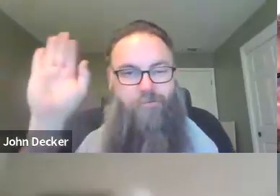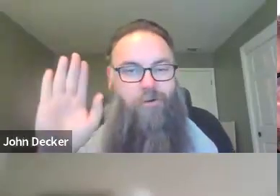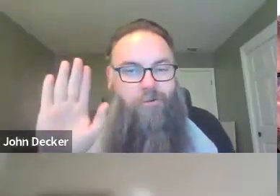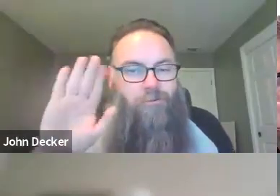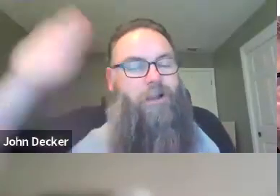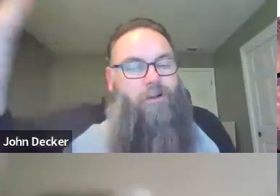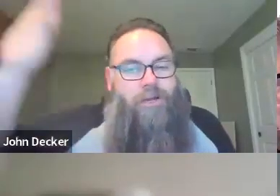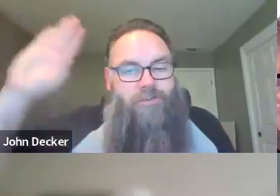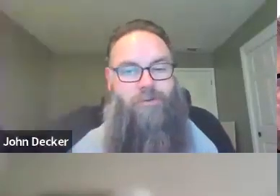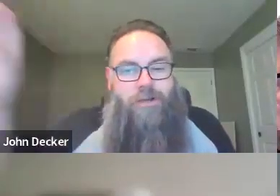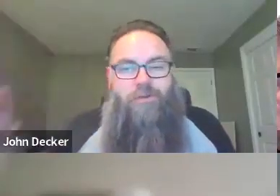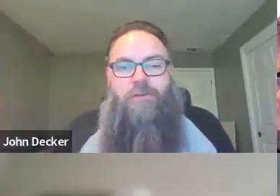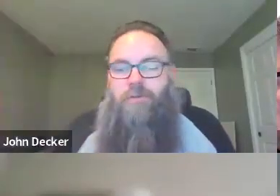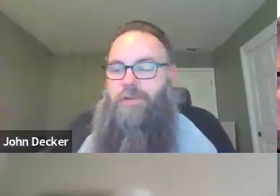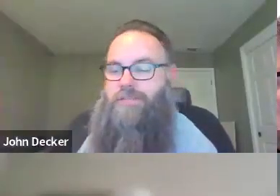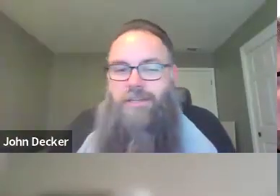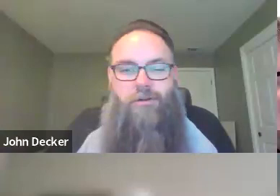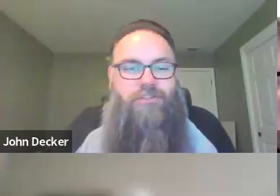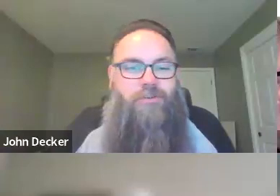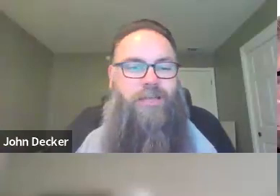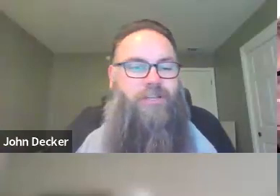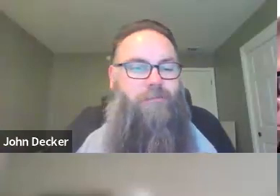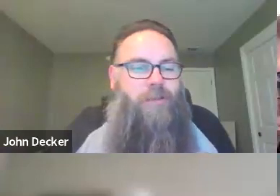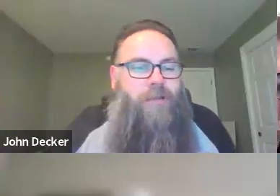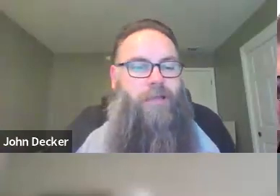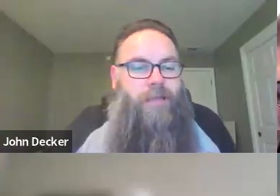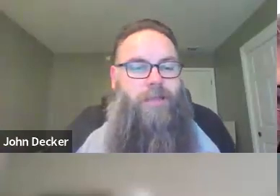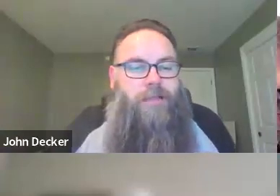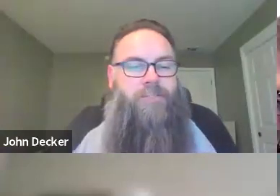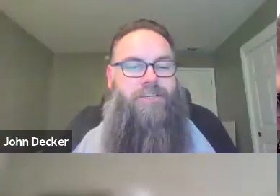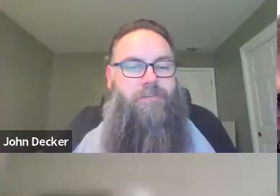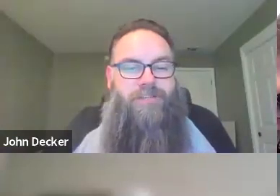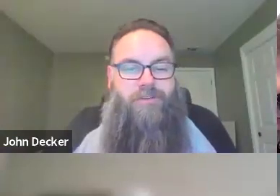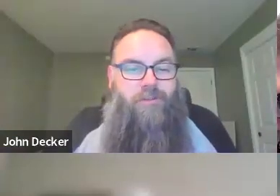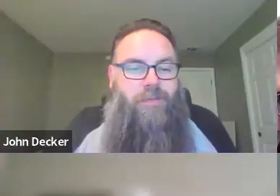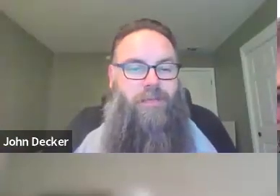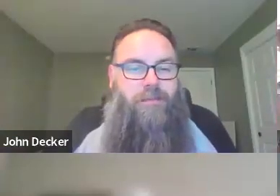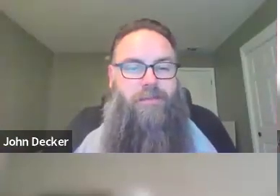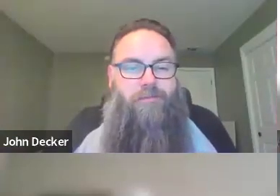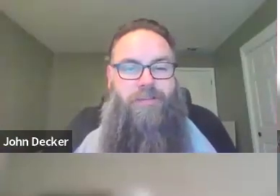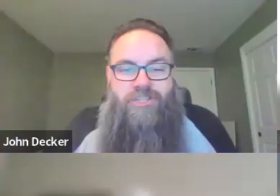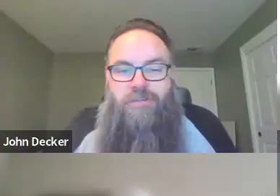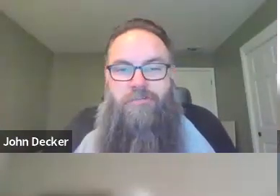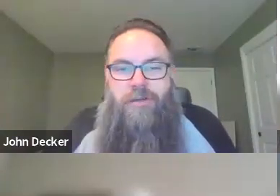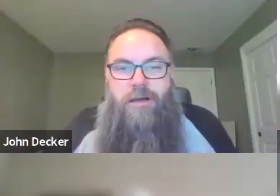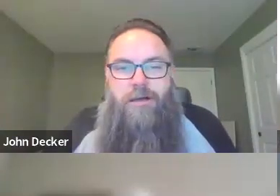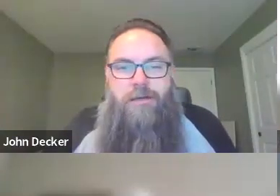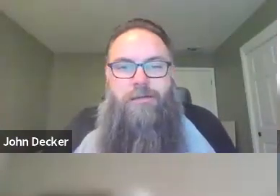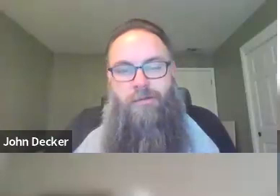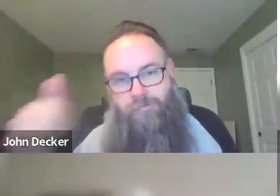in whatever flyer you guys want to put out to our community. Send it over to Elijah, and then Elijah can make sure that we get the